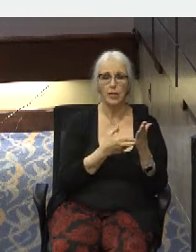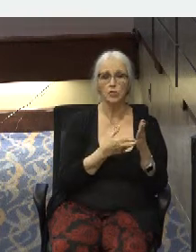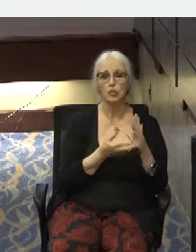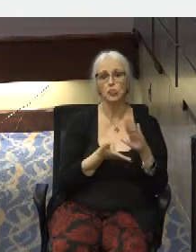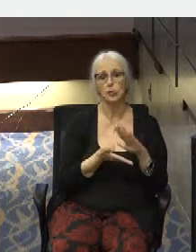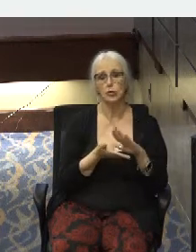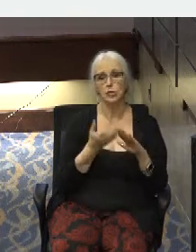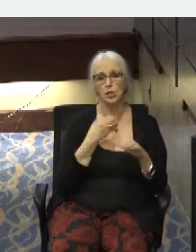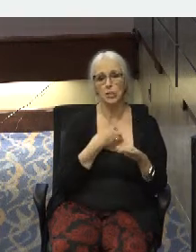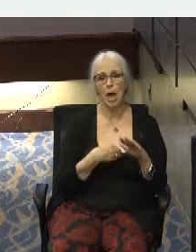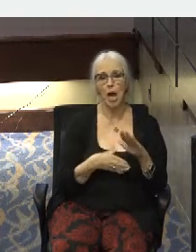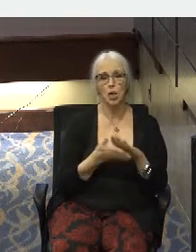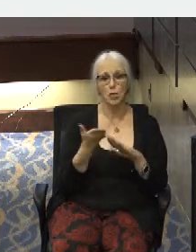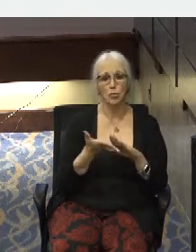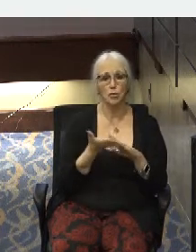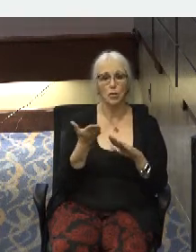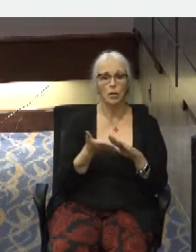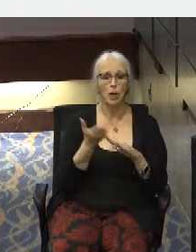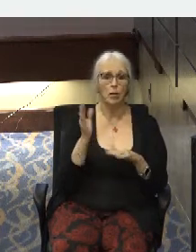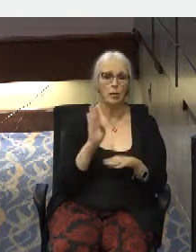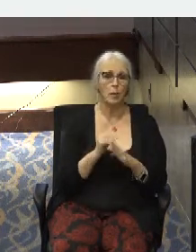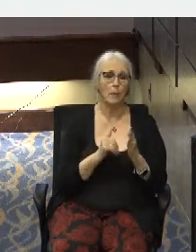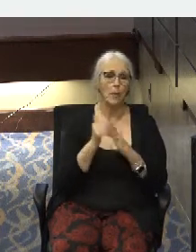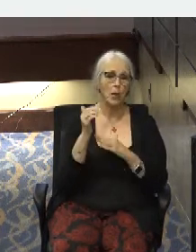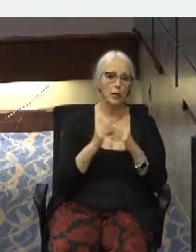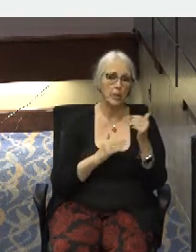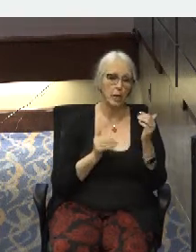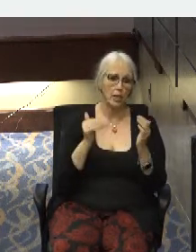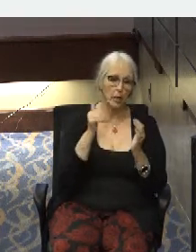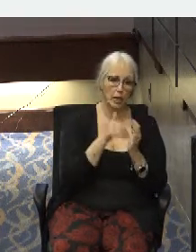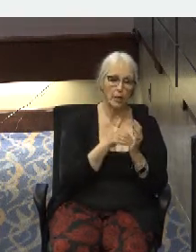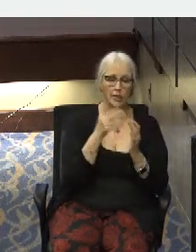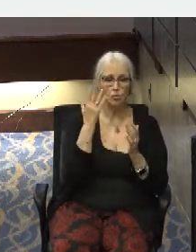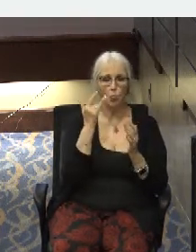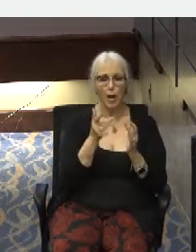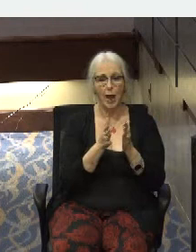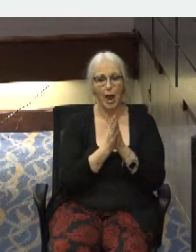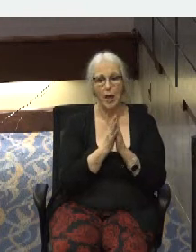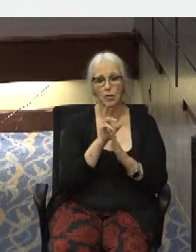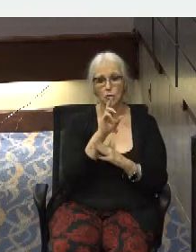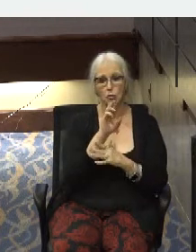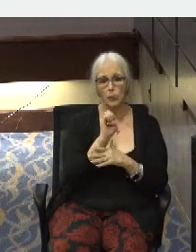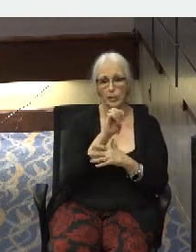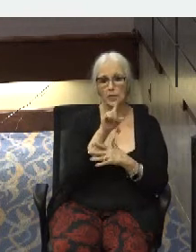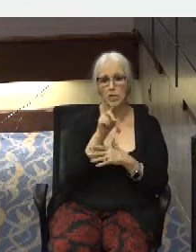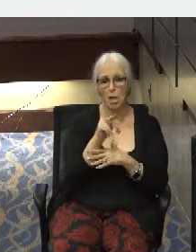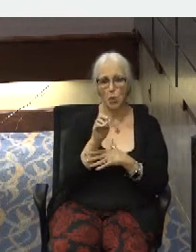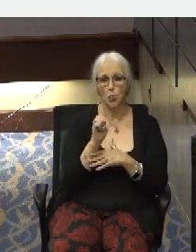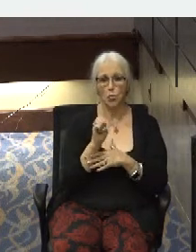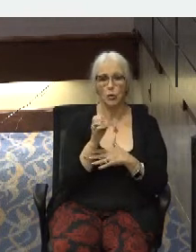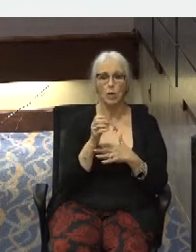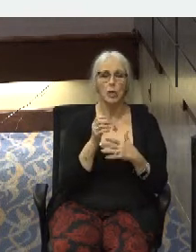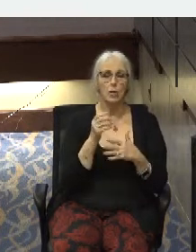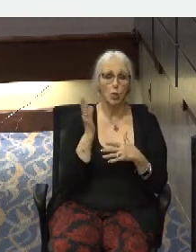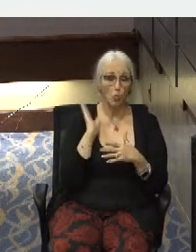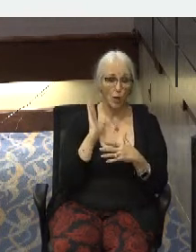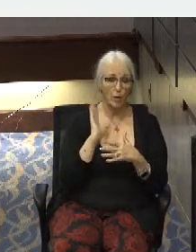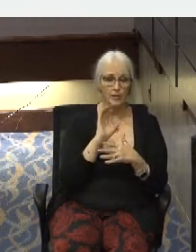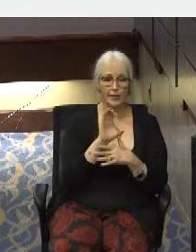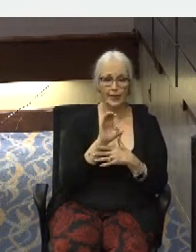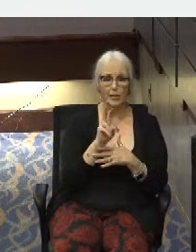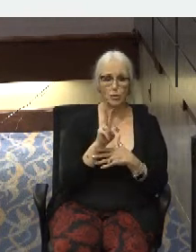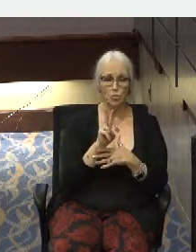for commercial use, and that's why he's requested this rezoning. There was a rezoning request for C2 that